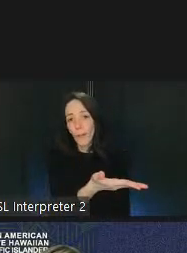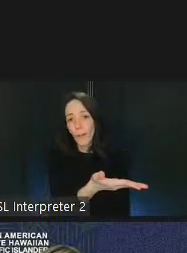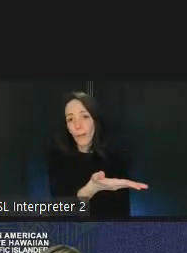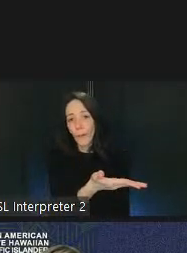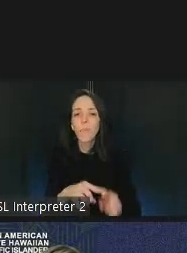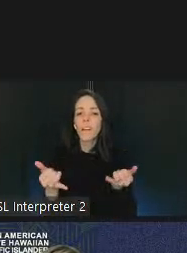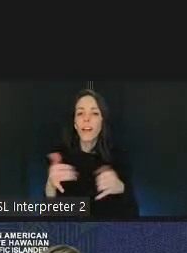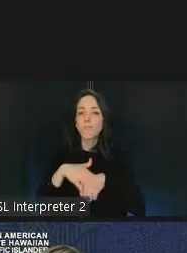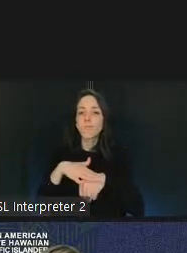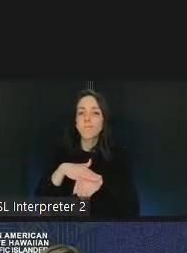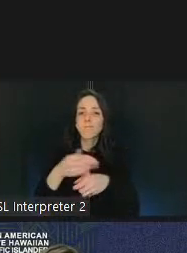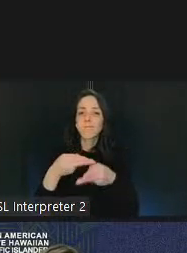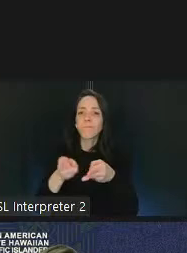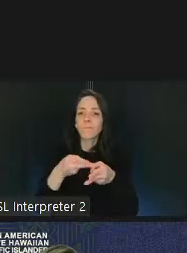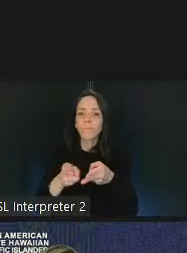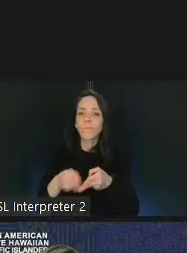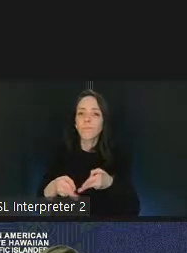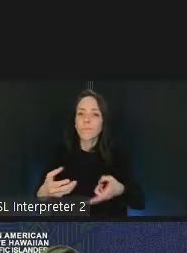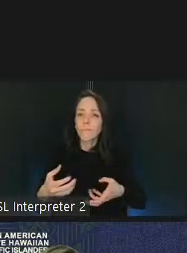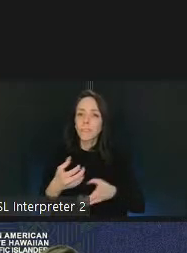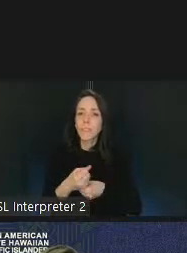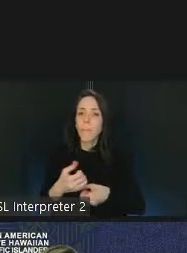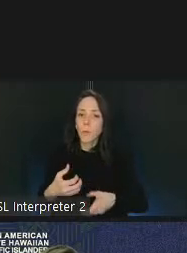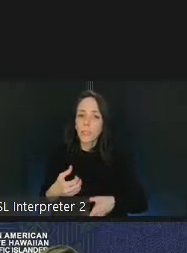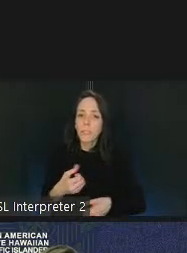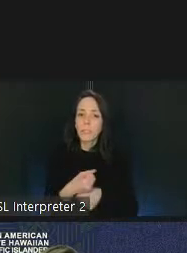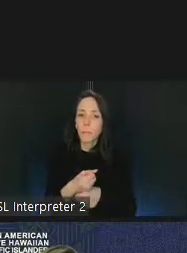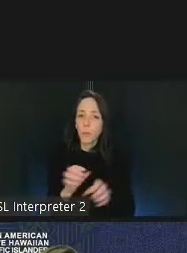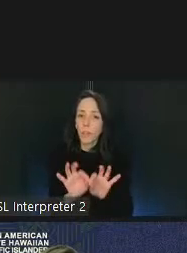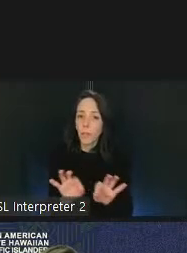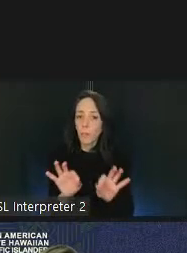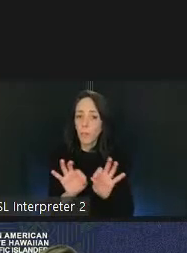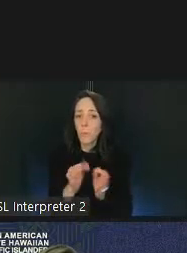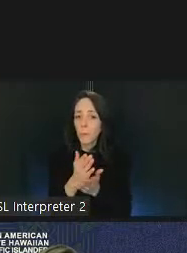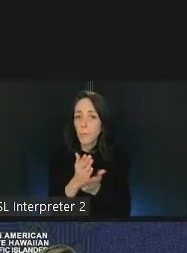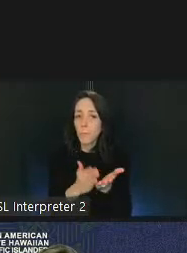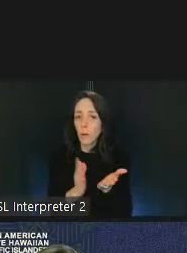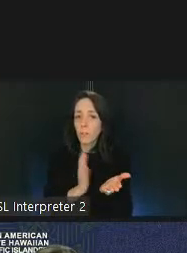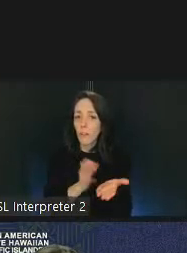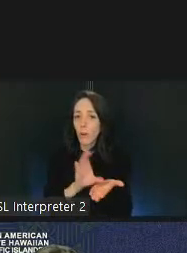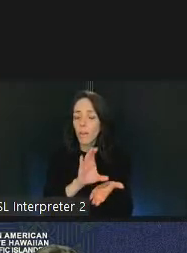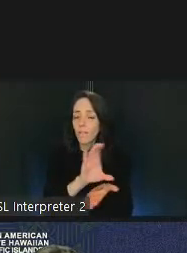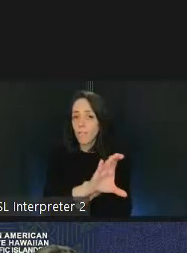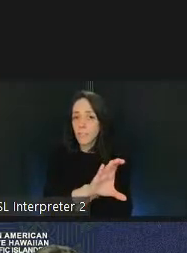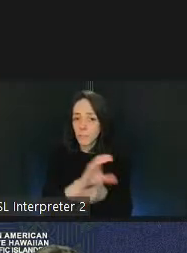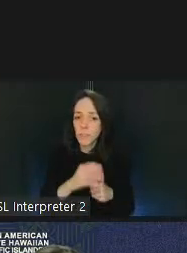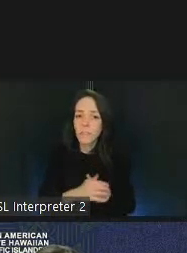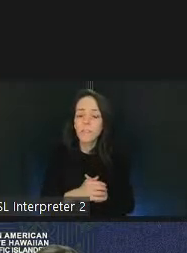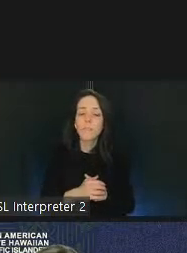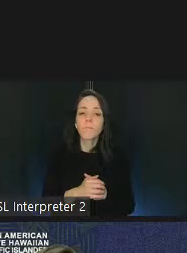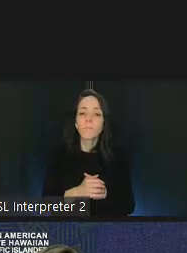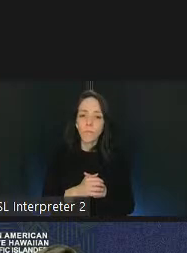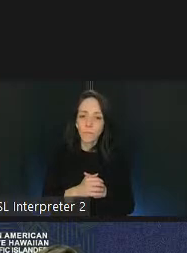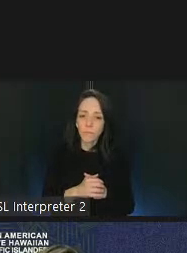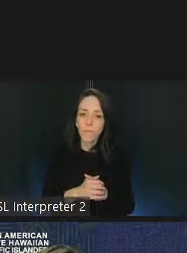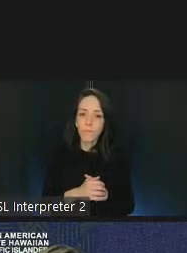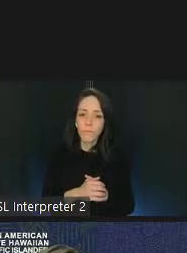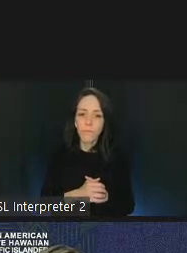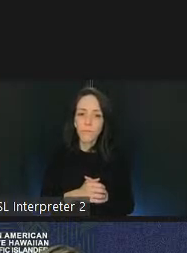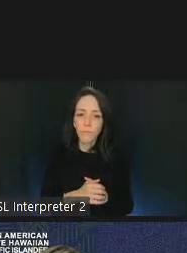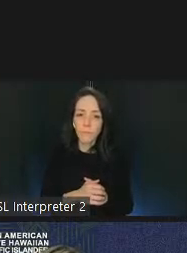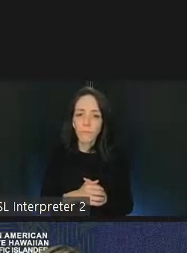just some very high level efforts and investments that the departments are making all have made some level